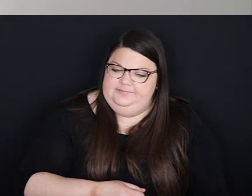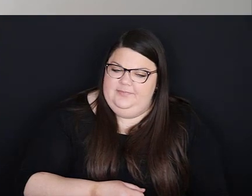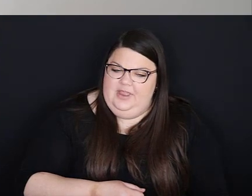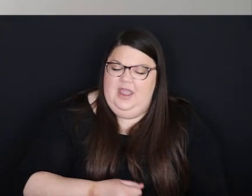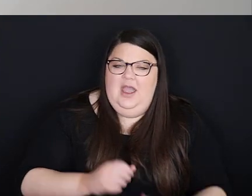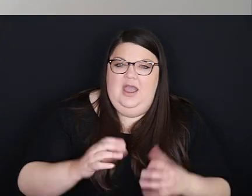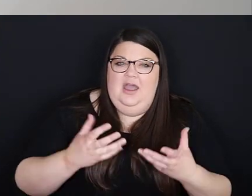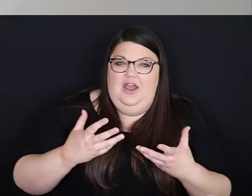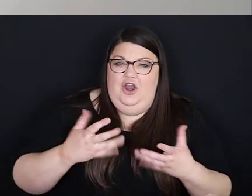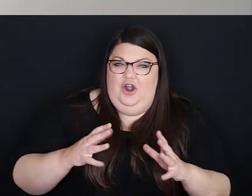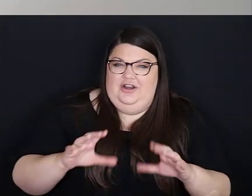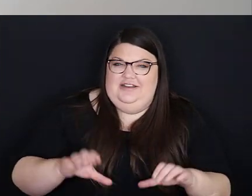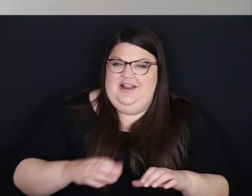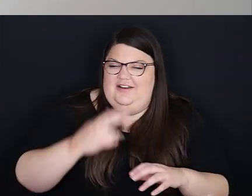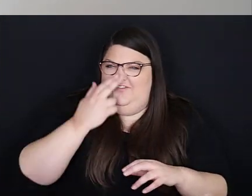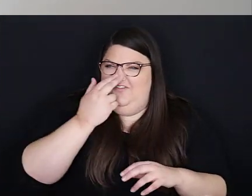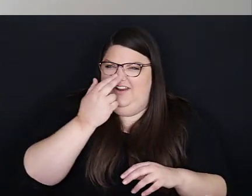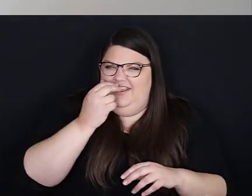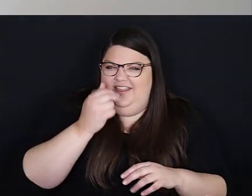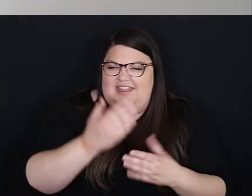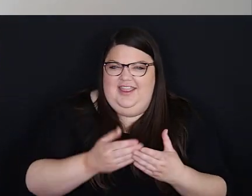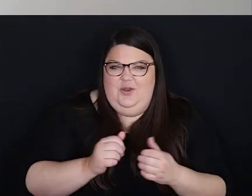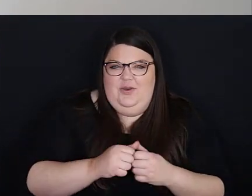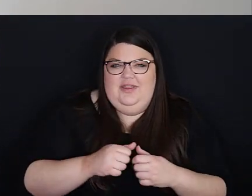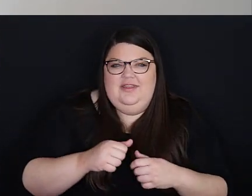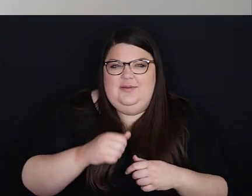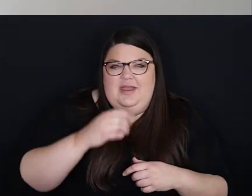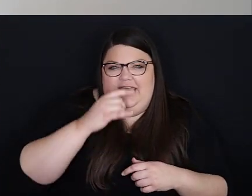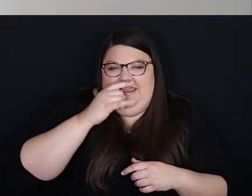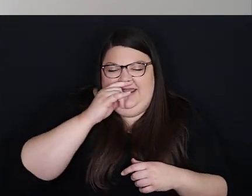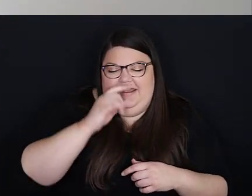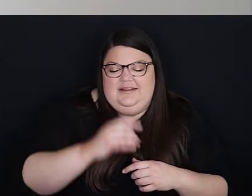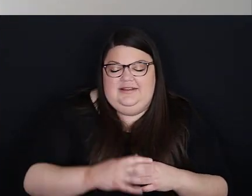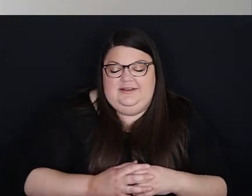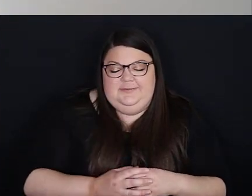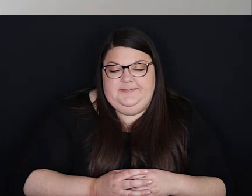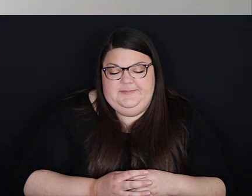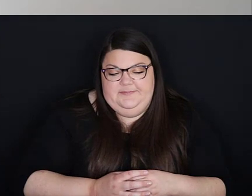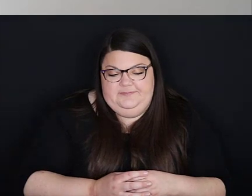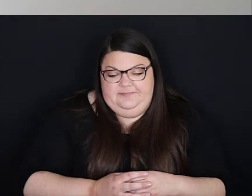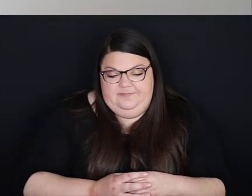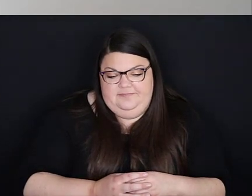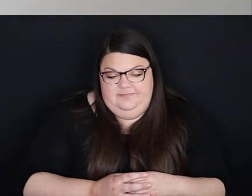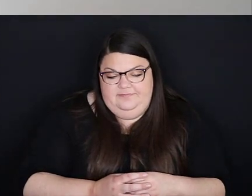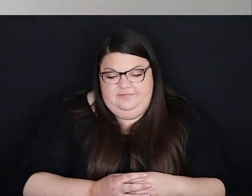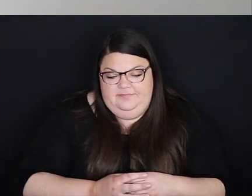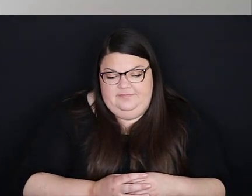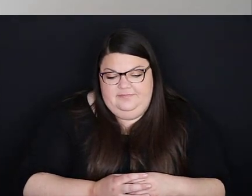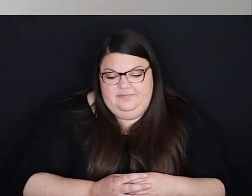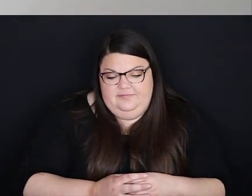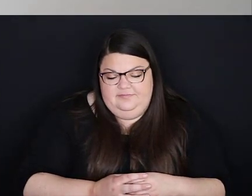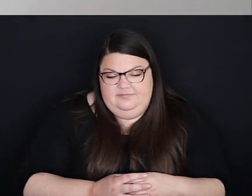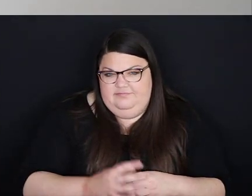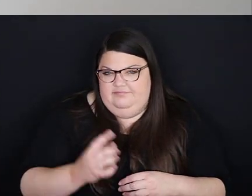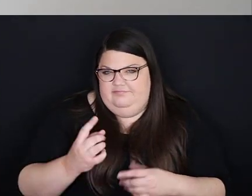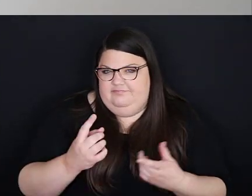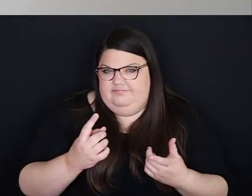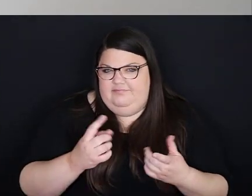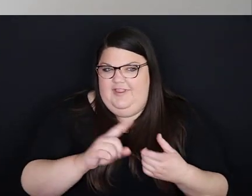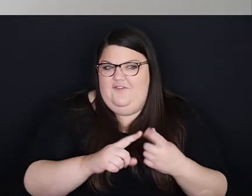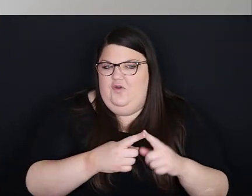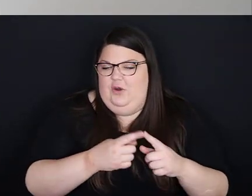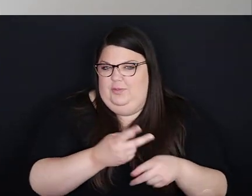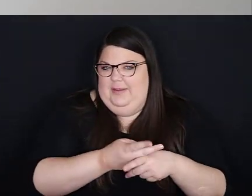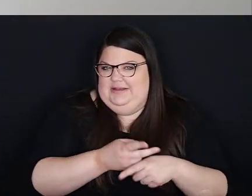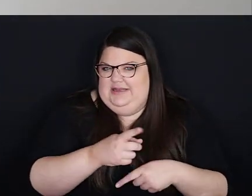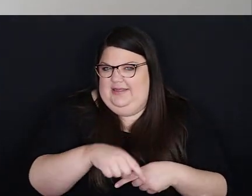I had already done this funny little thing with my children. I took... they were being babysat at a friend's